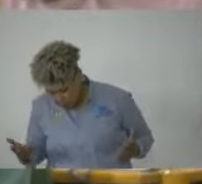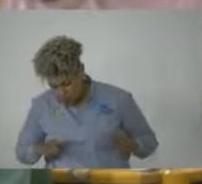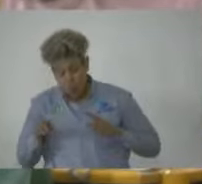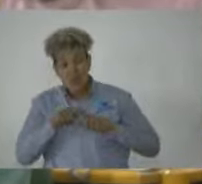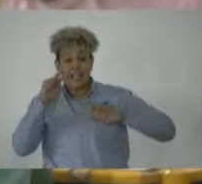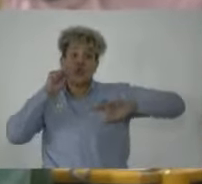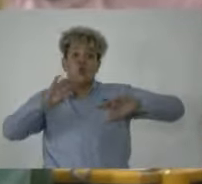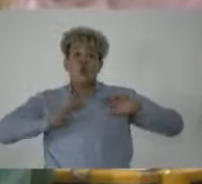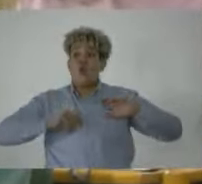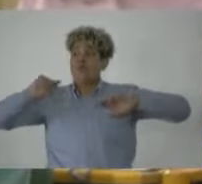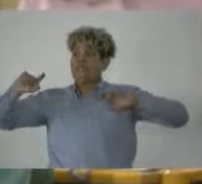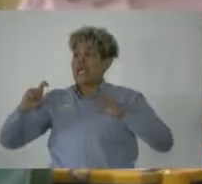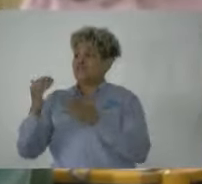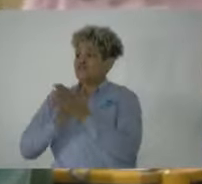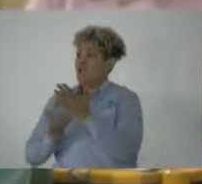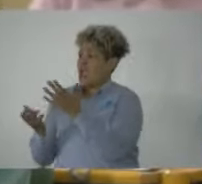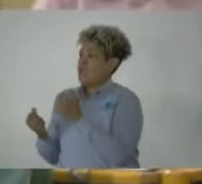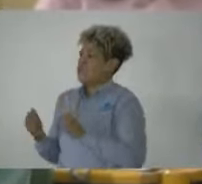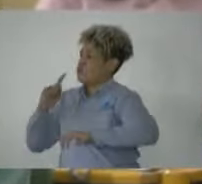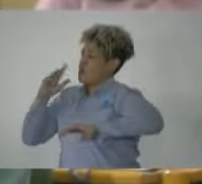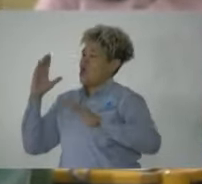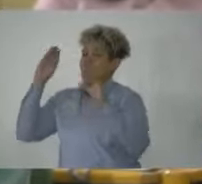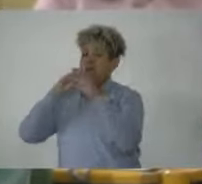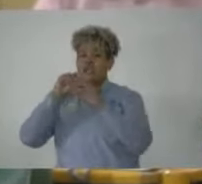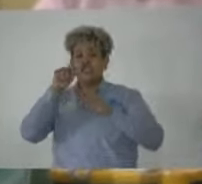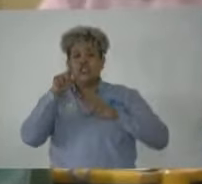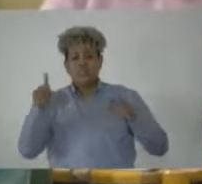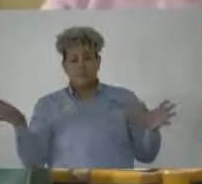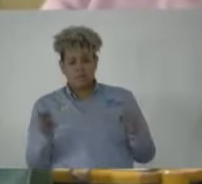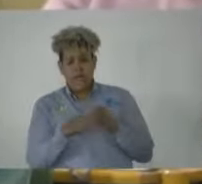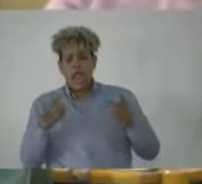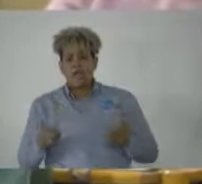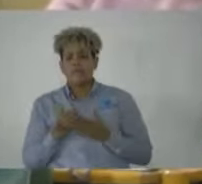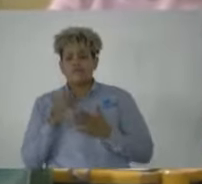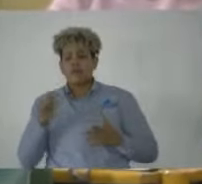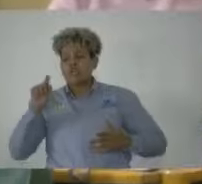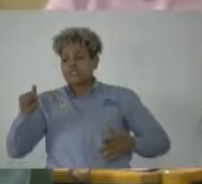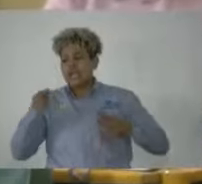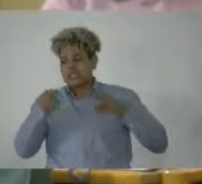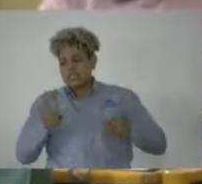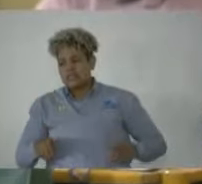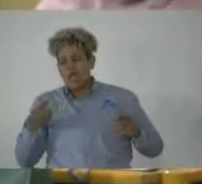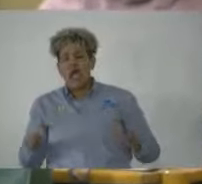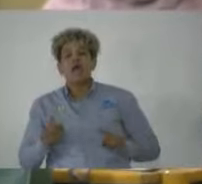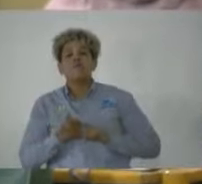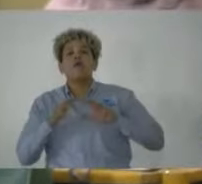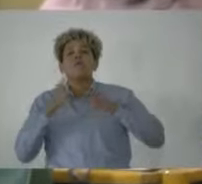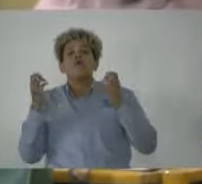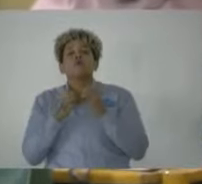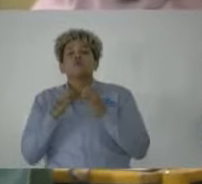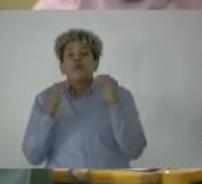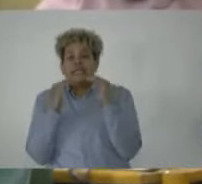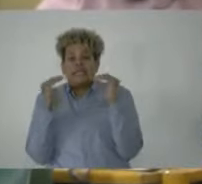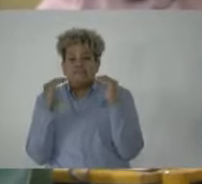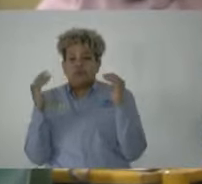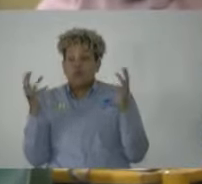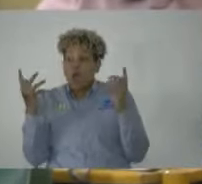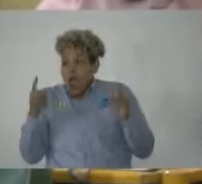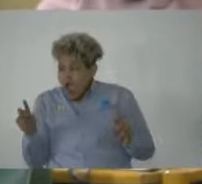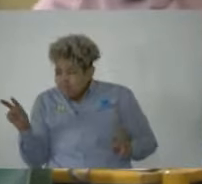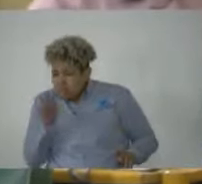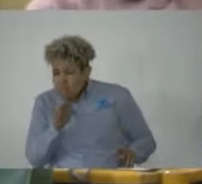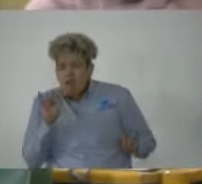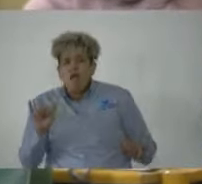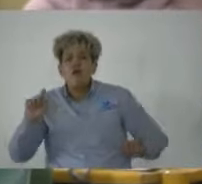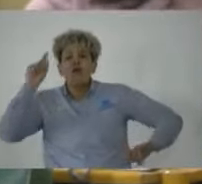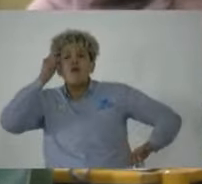you look at our tax revenues as a proportion of GDP, before tax expenditures, it is much more even. What is happening is